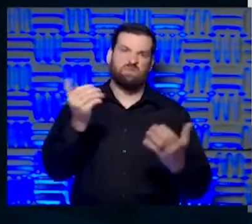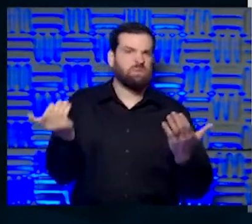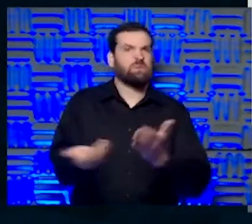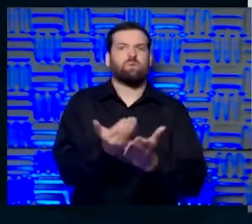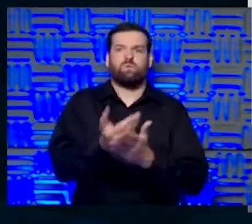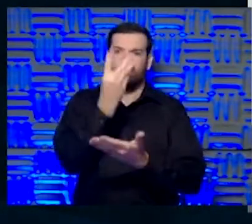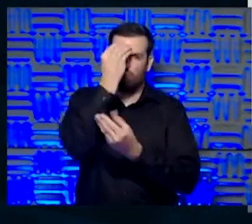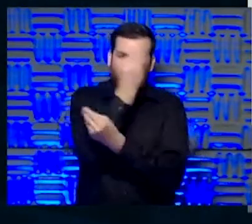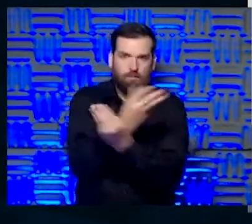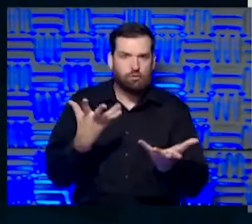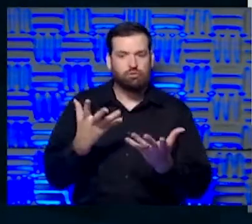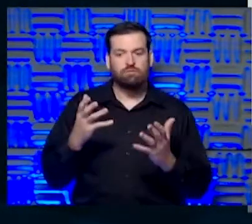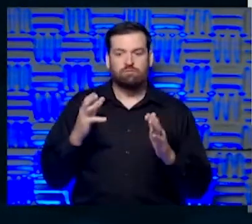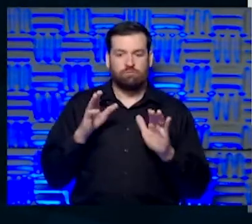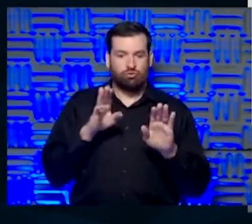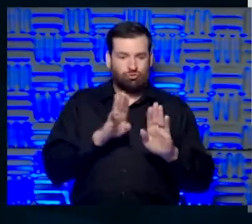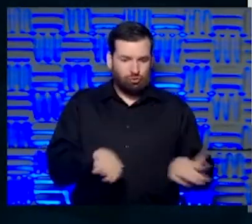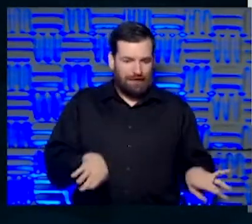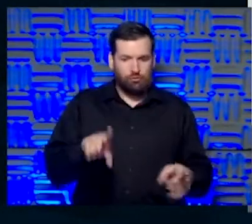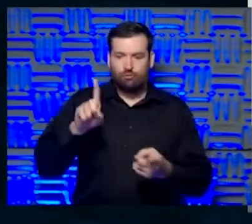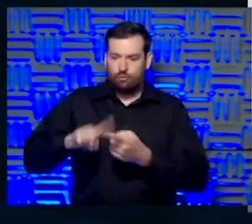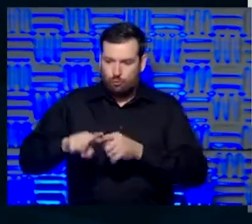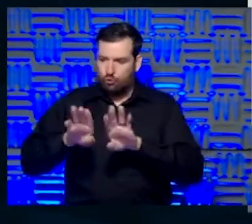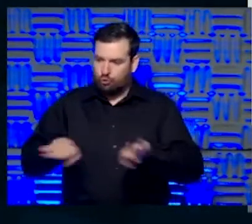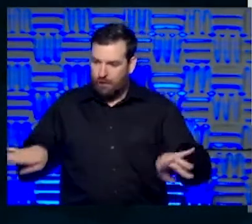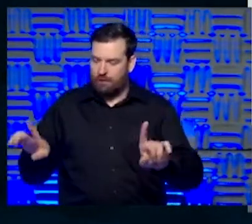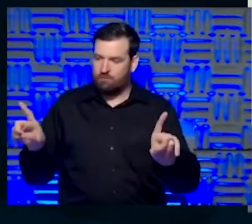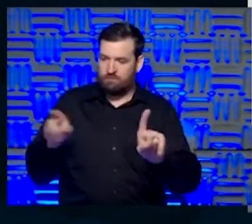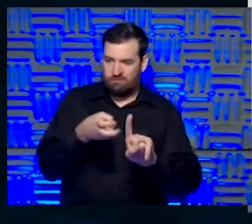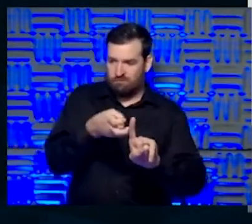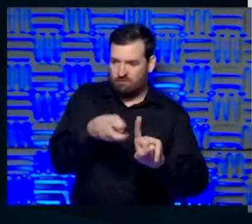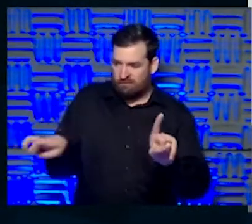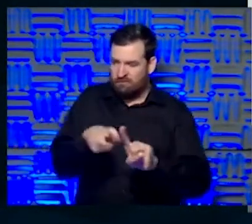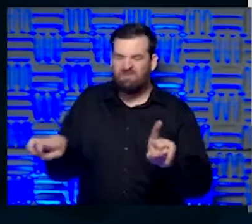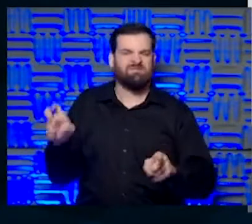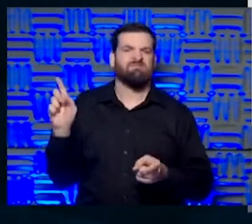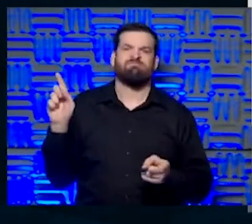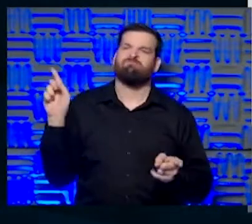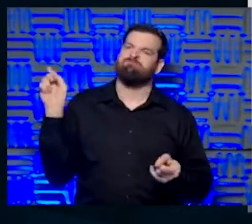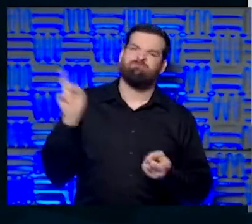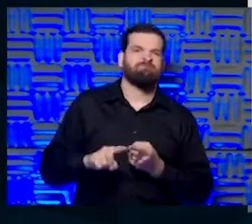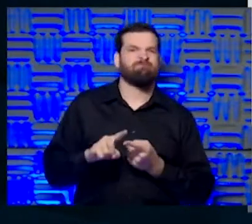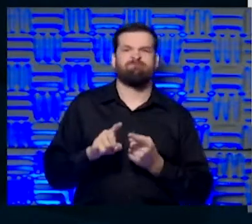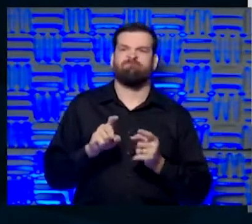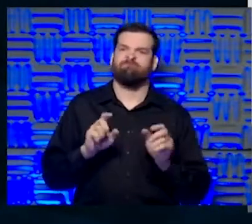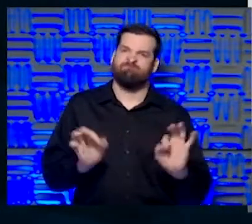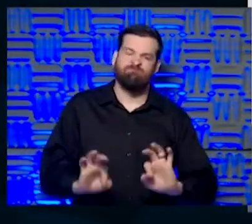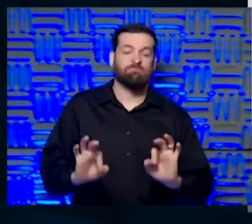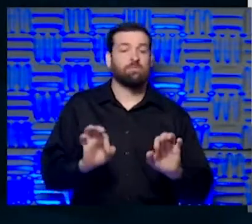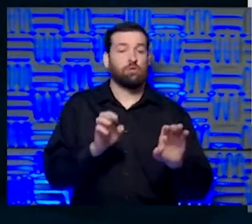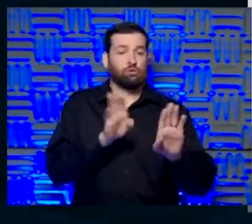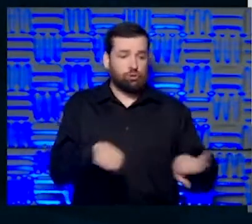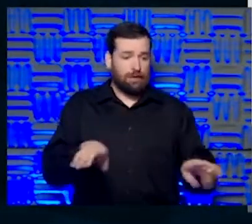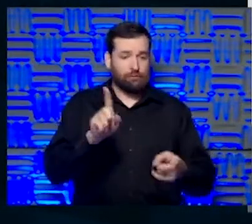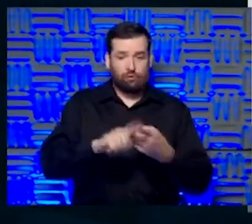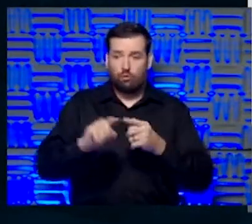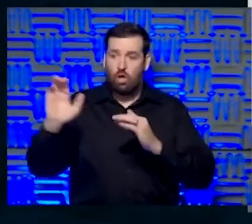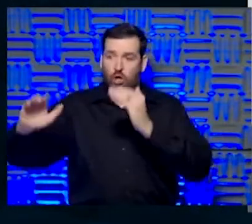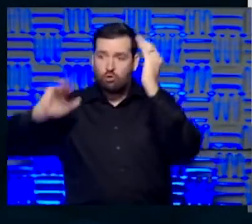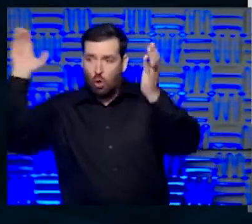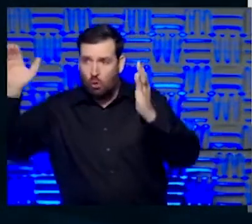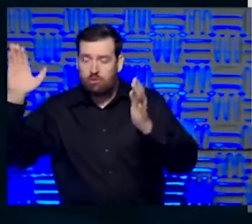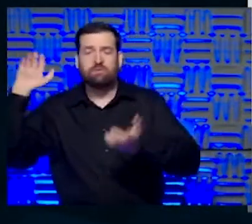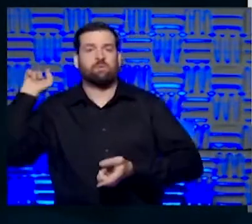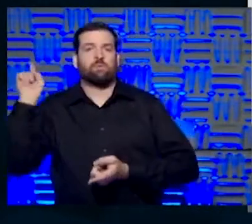out that child-to-child transmission is really, really minimal, and child-to-adult transmission is really, really minimal. So as